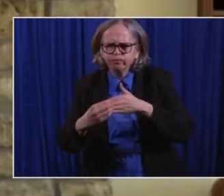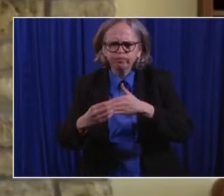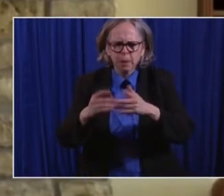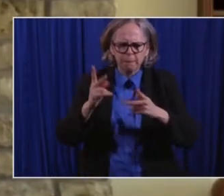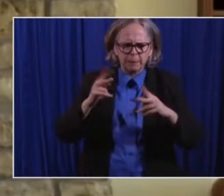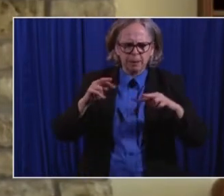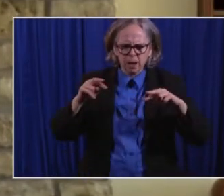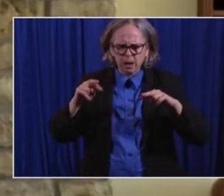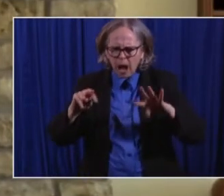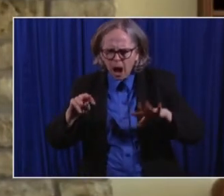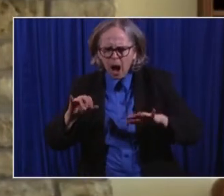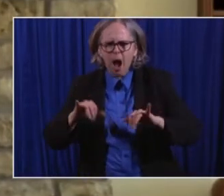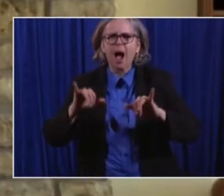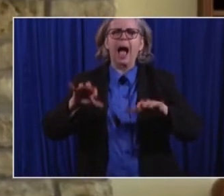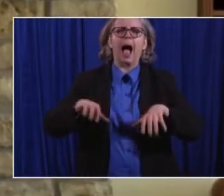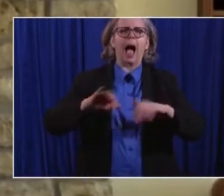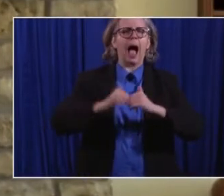here